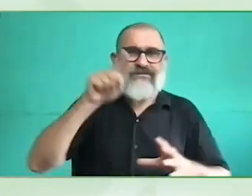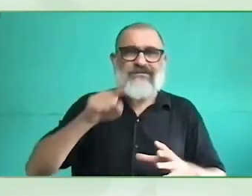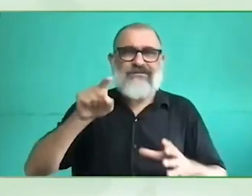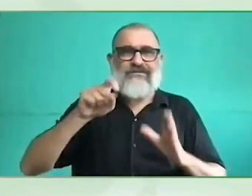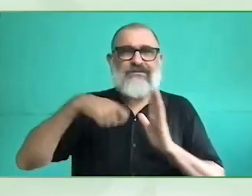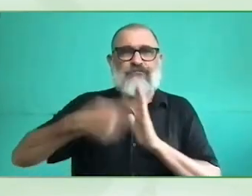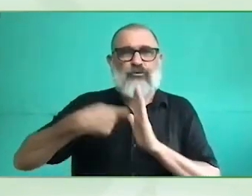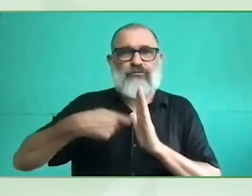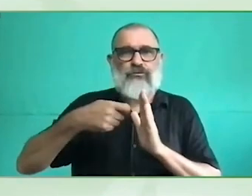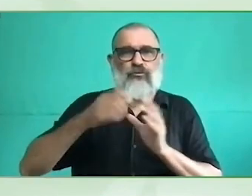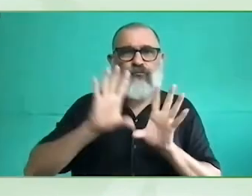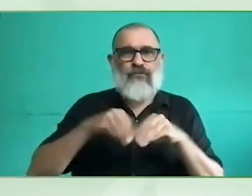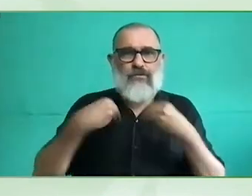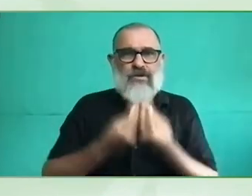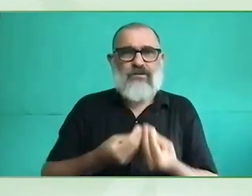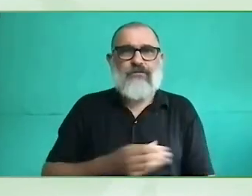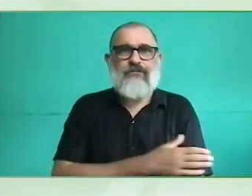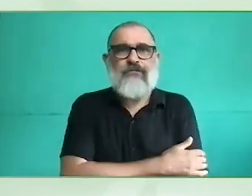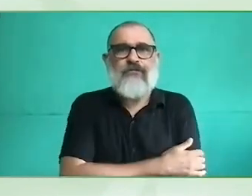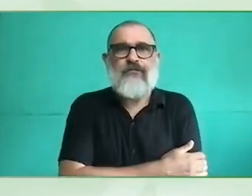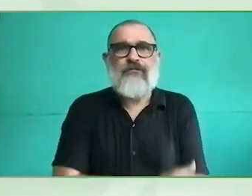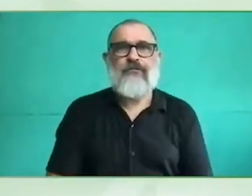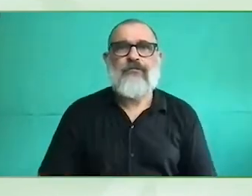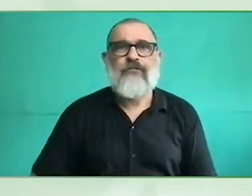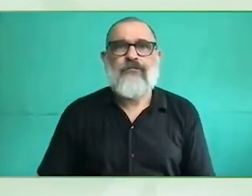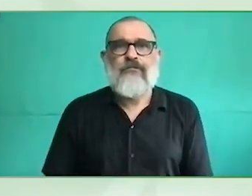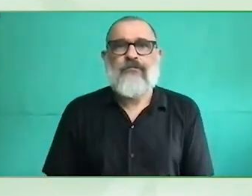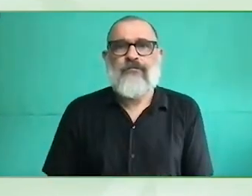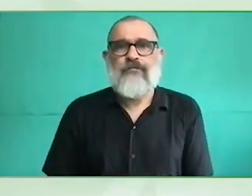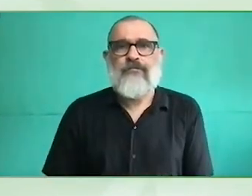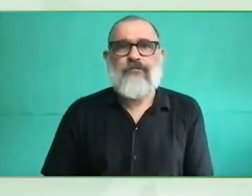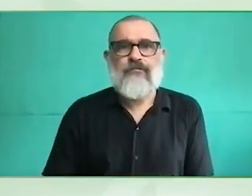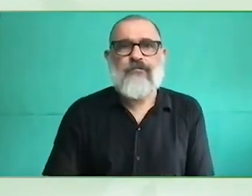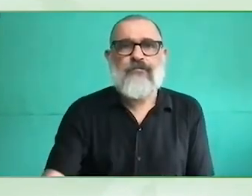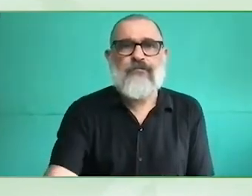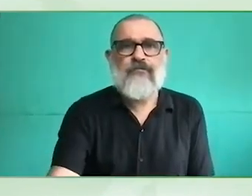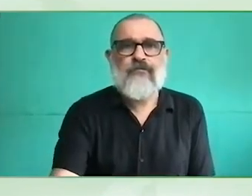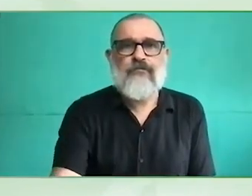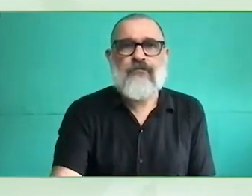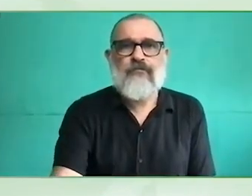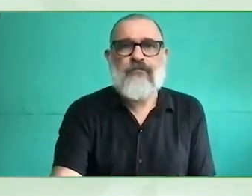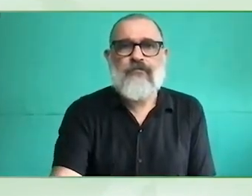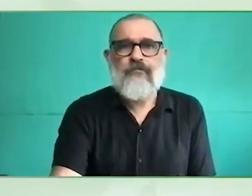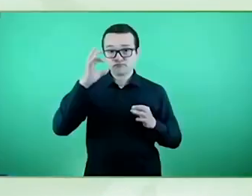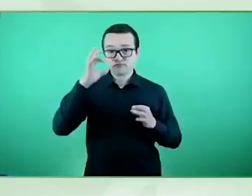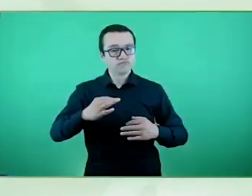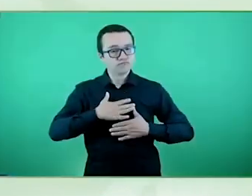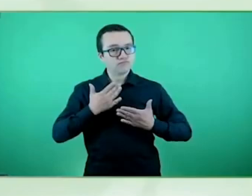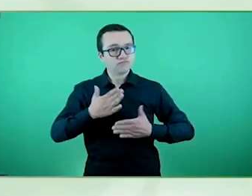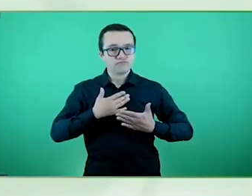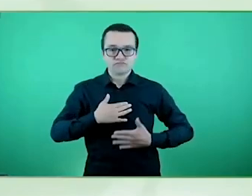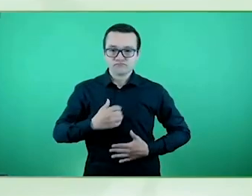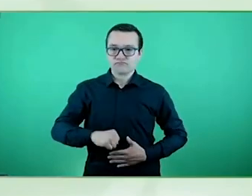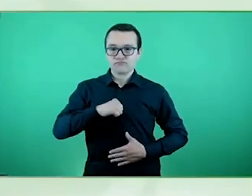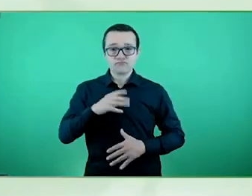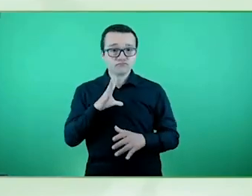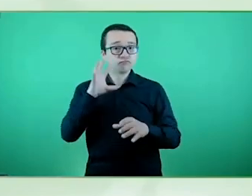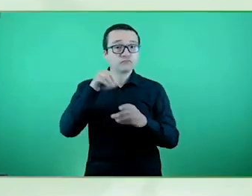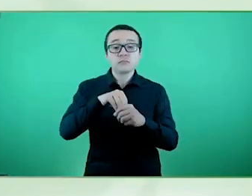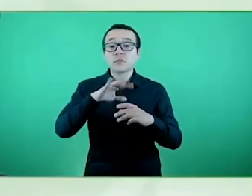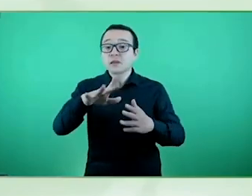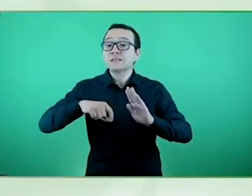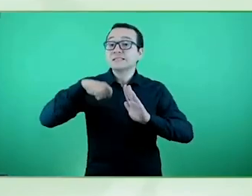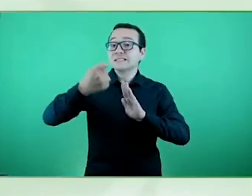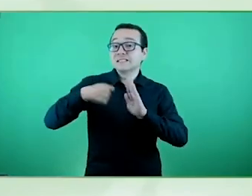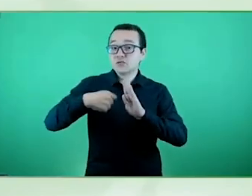And I'm proud to be a member of this Zero Project family, not more. And we have